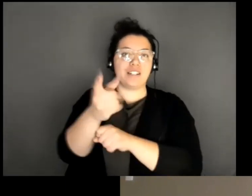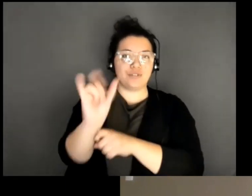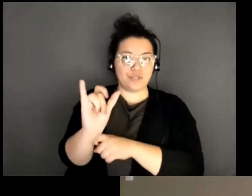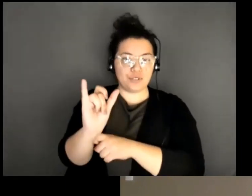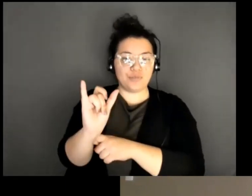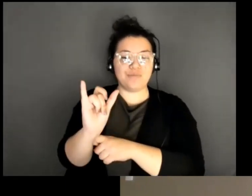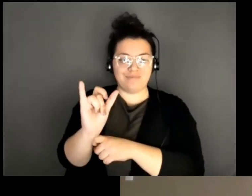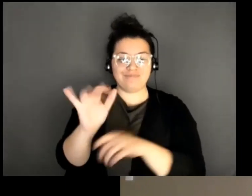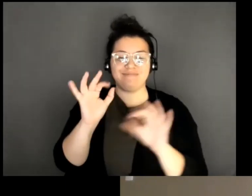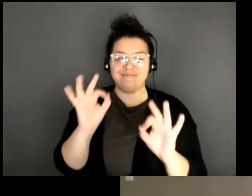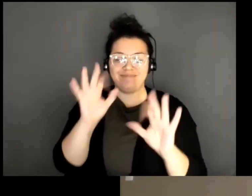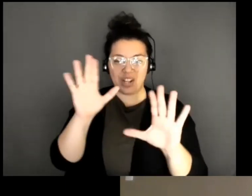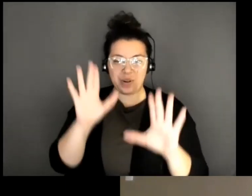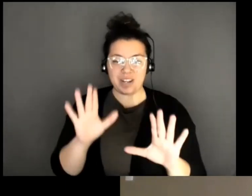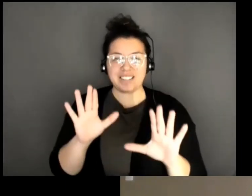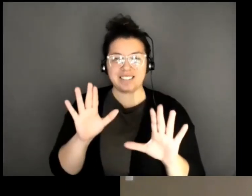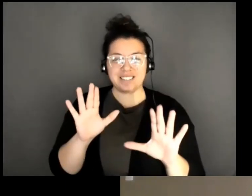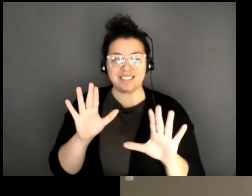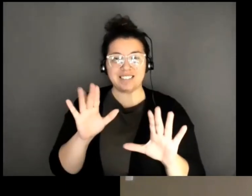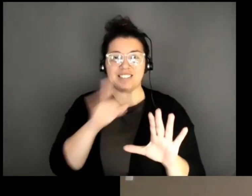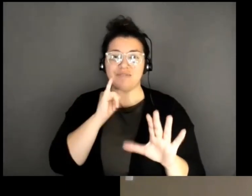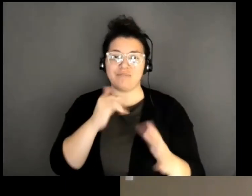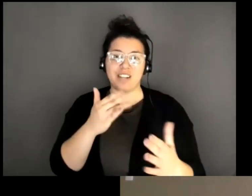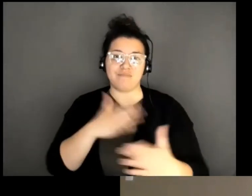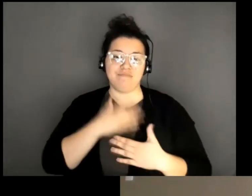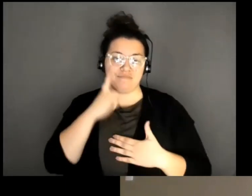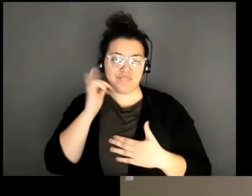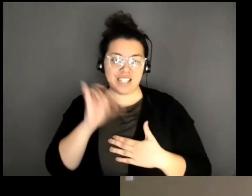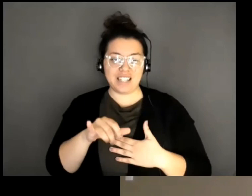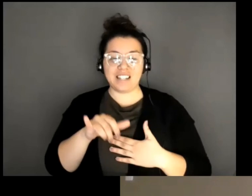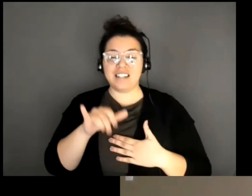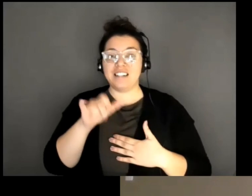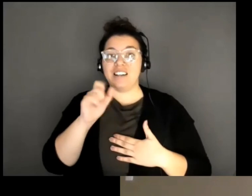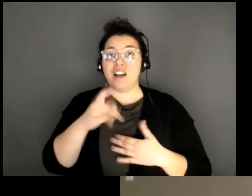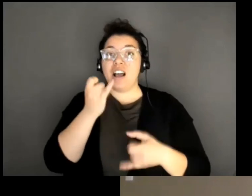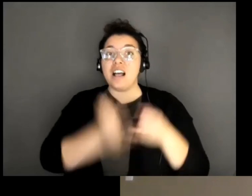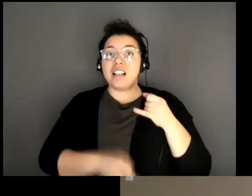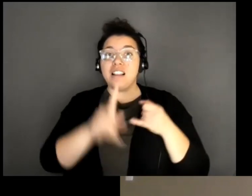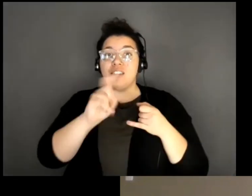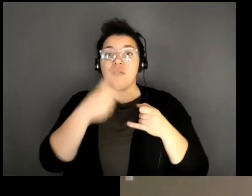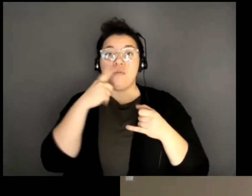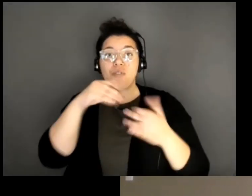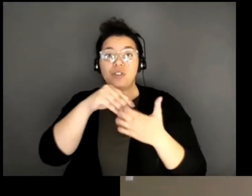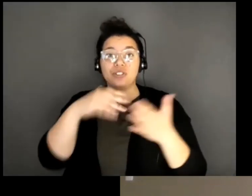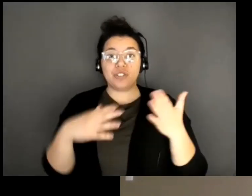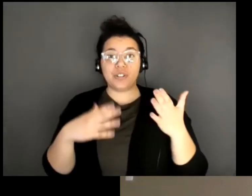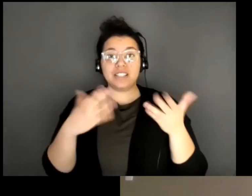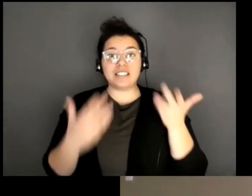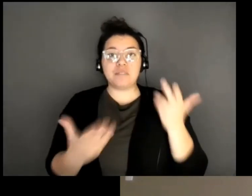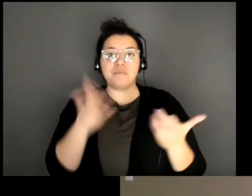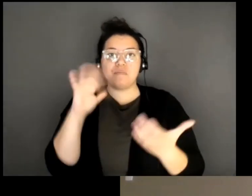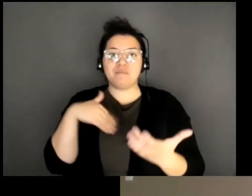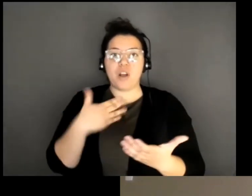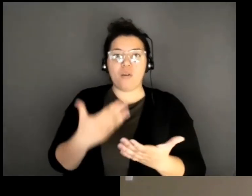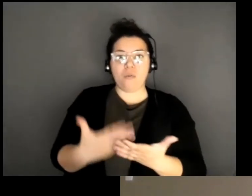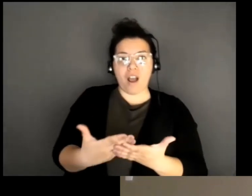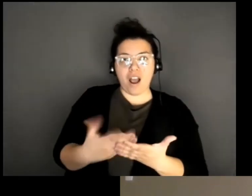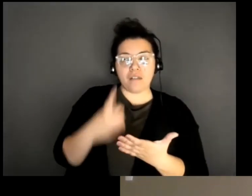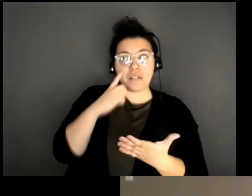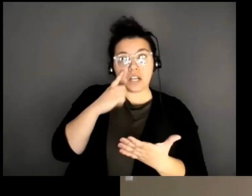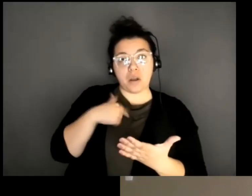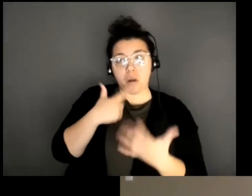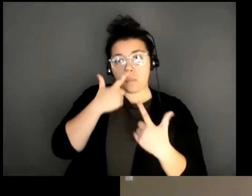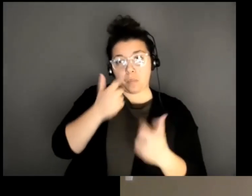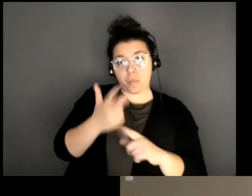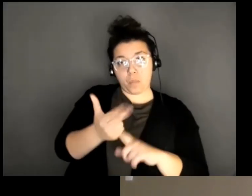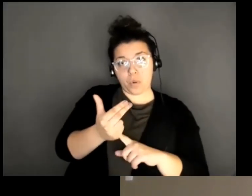Great. Glad to hear that. And last question to the students. Some of you maybe came in here interested in hospitality, maybe not. How